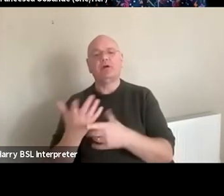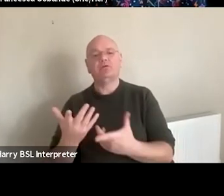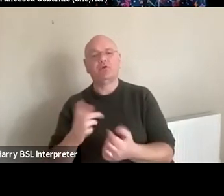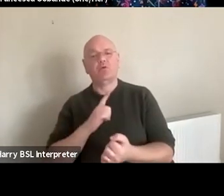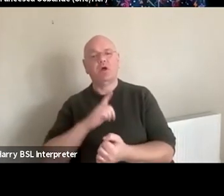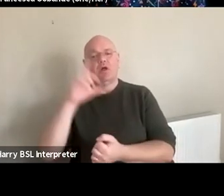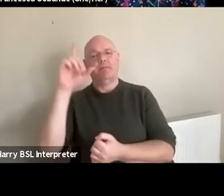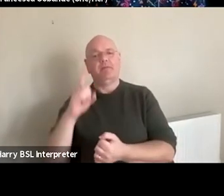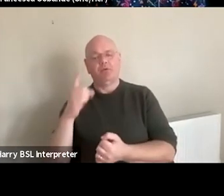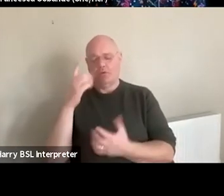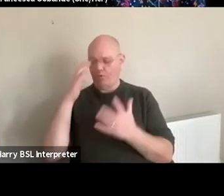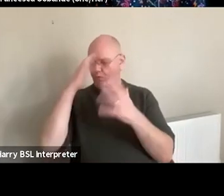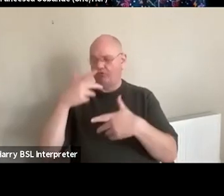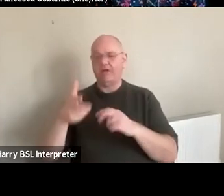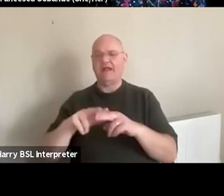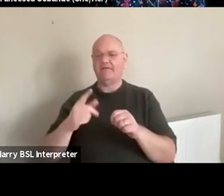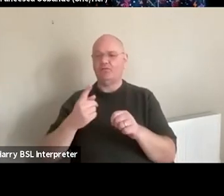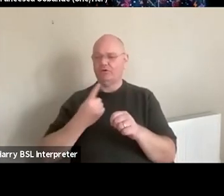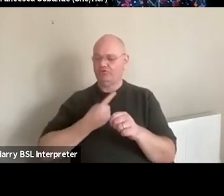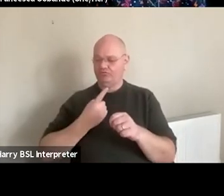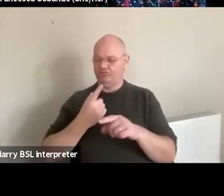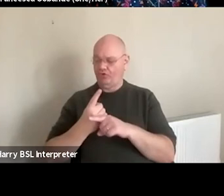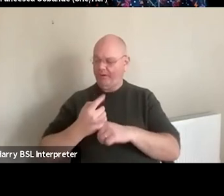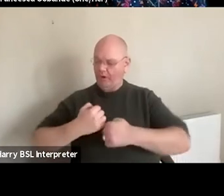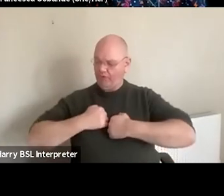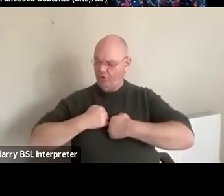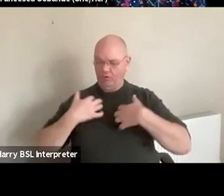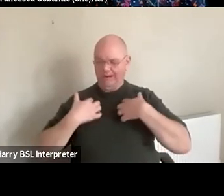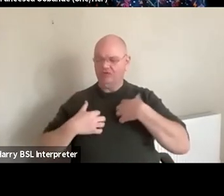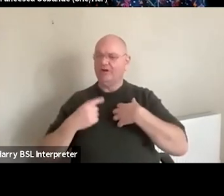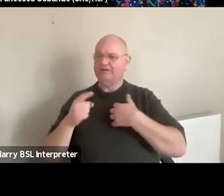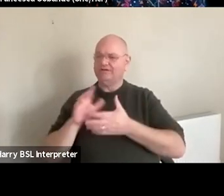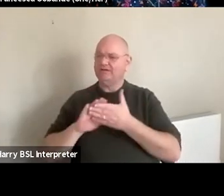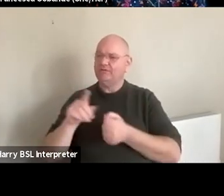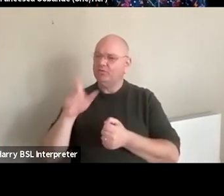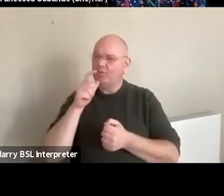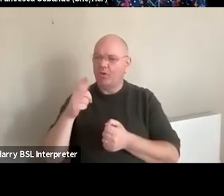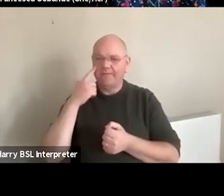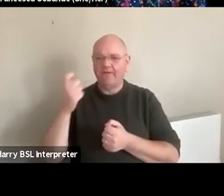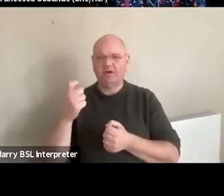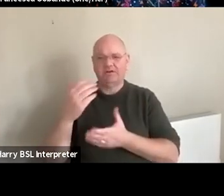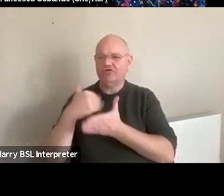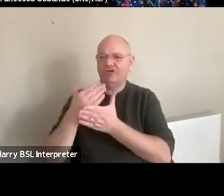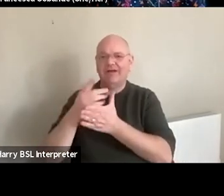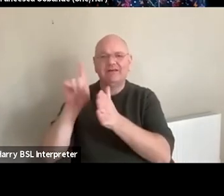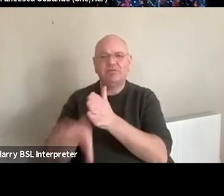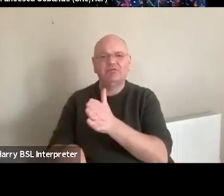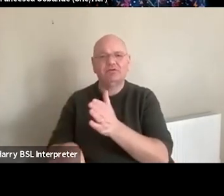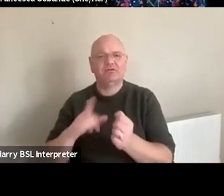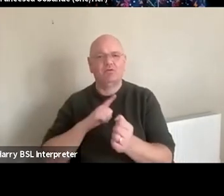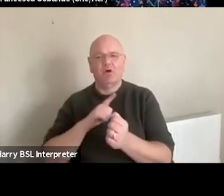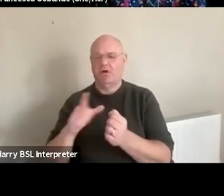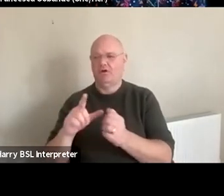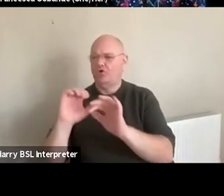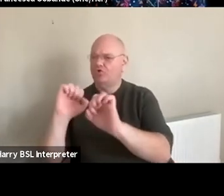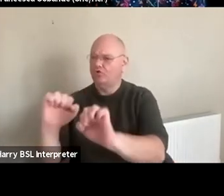find common cause because our self-interest somehow has to match. And of course it doesn't always, but just because it doesn't mean we can't